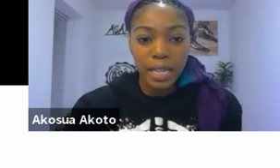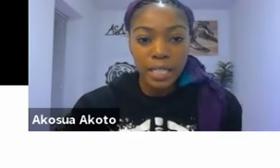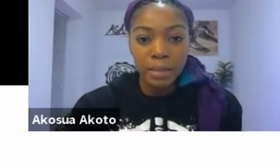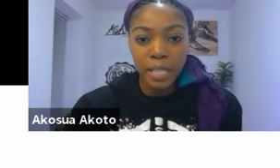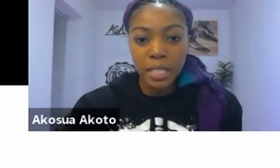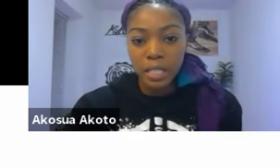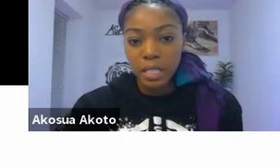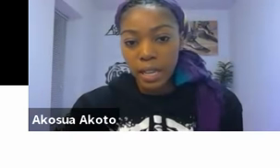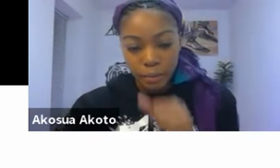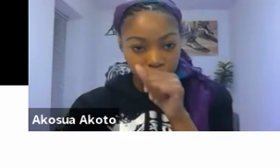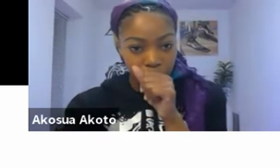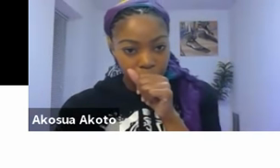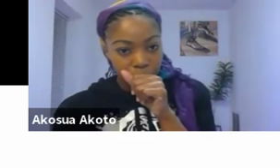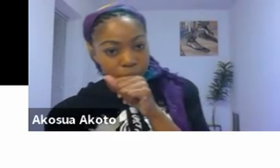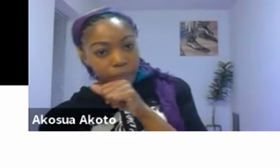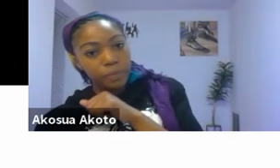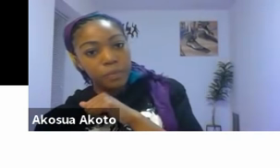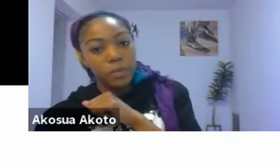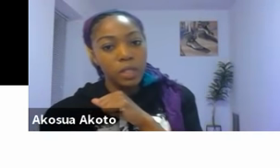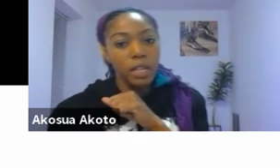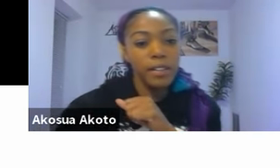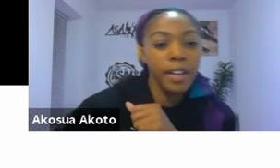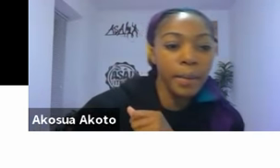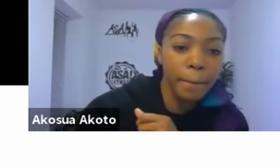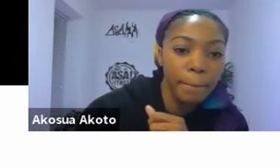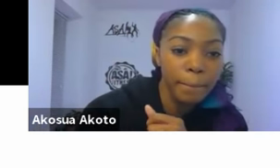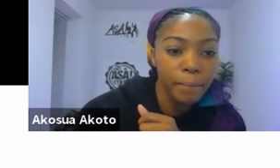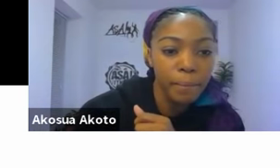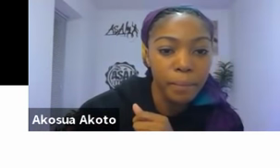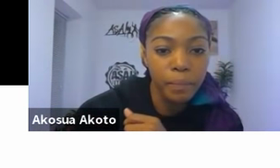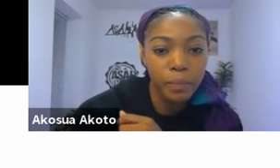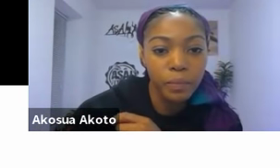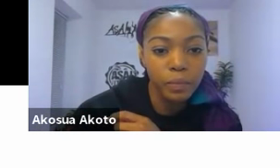to like this basic step. All right?